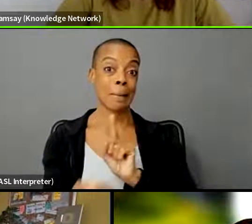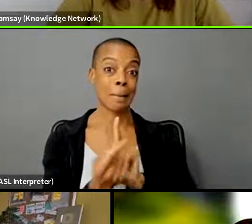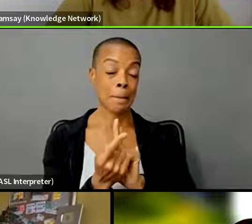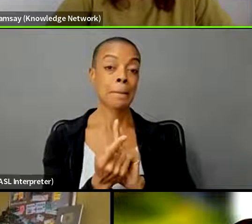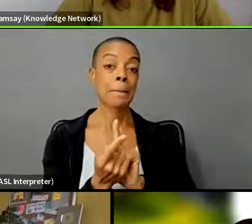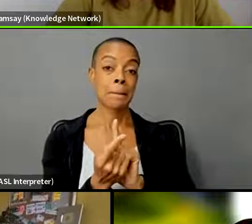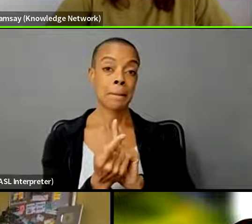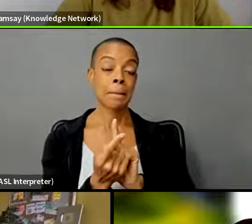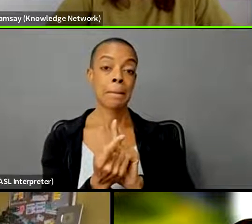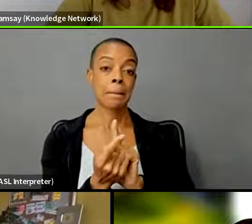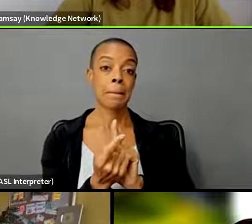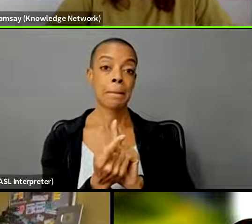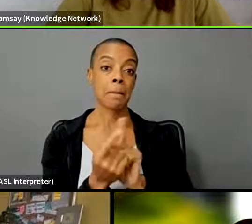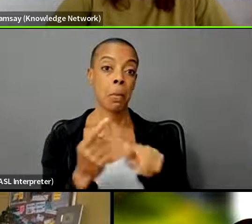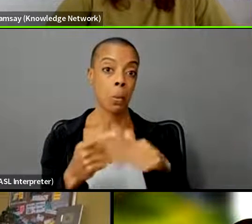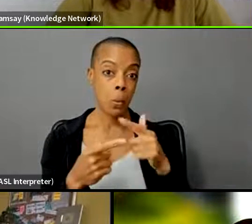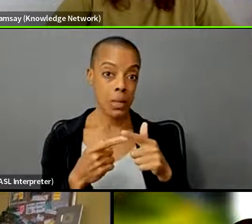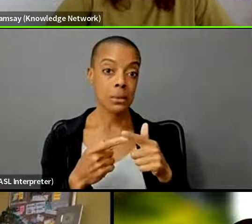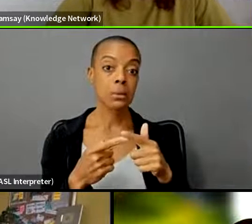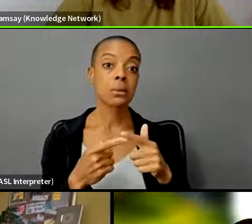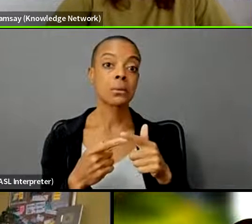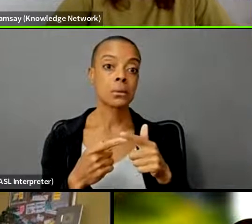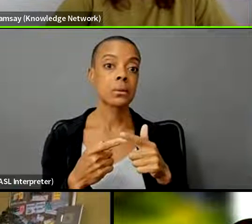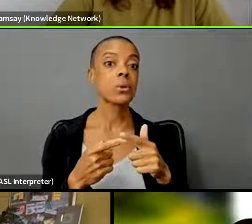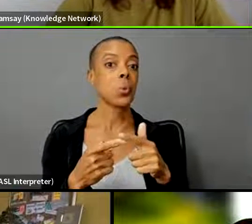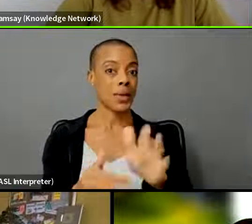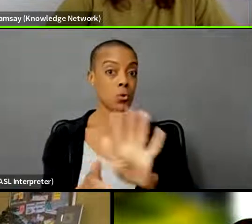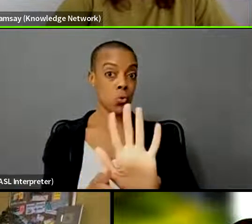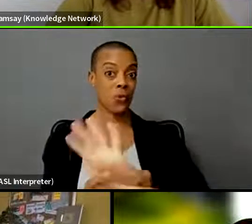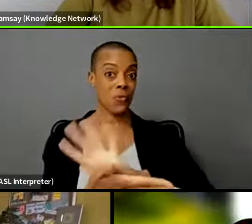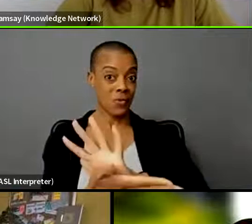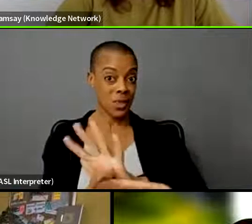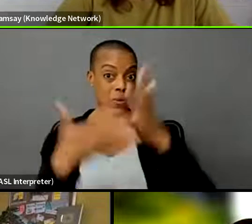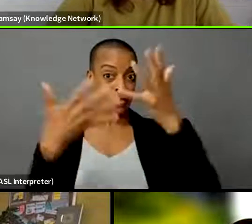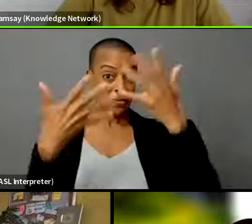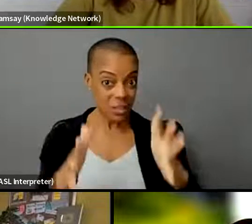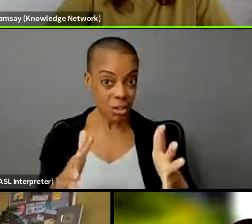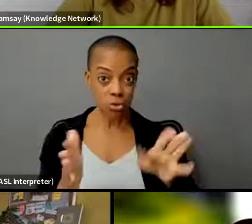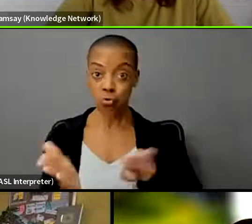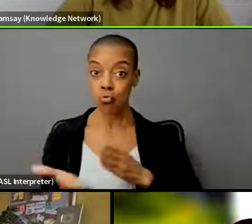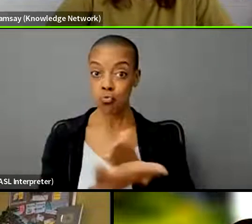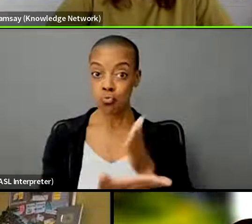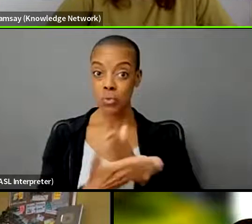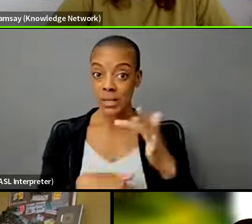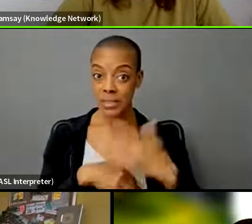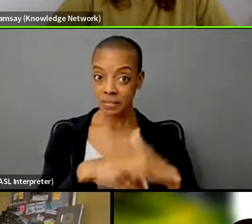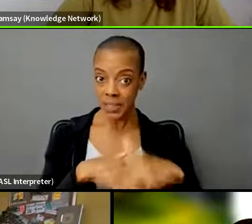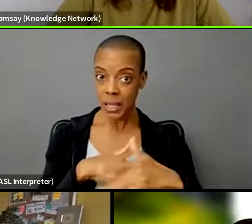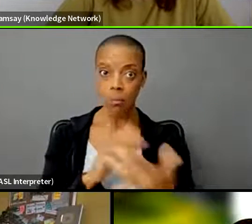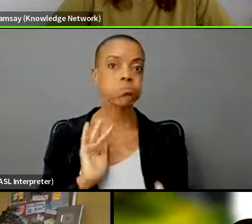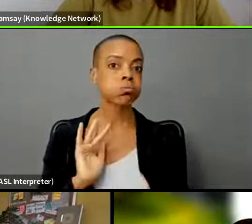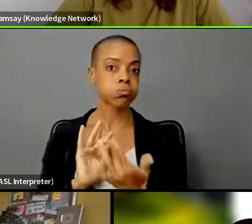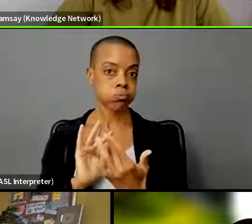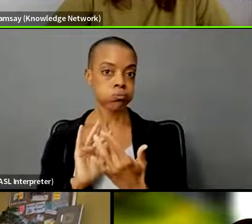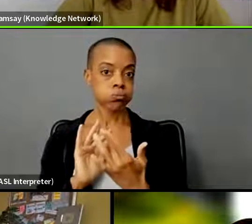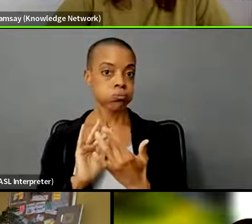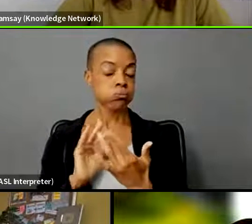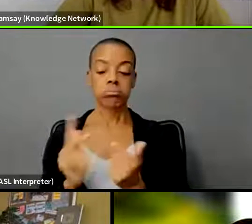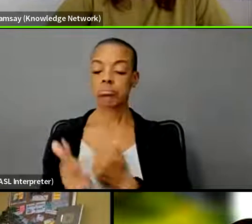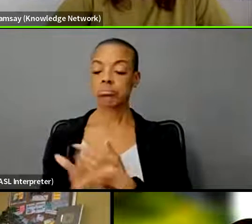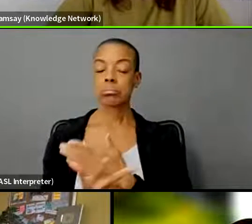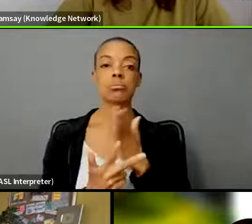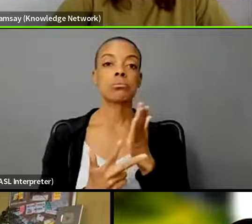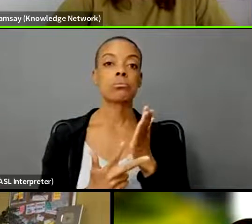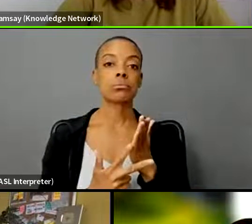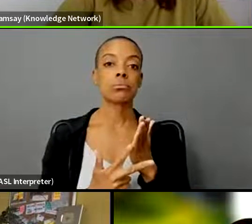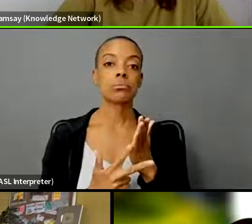the film or the project is complete and the rights are available. We can also look at projects